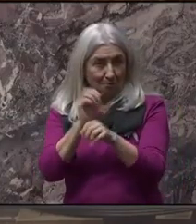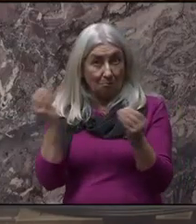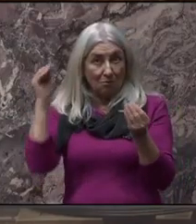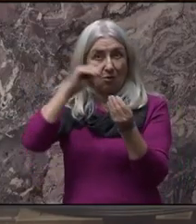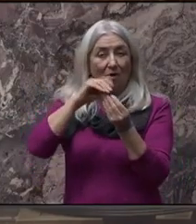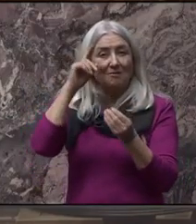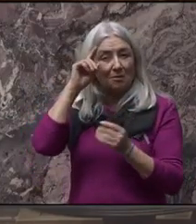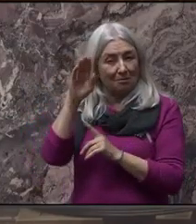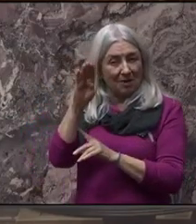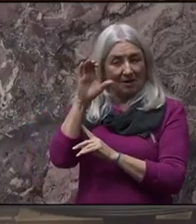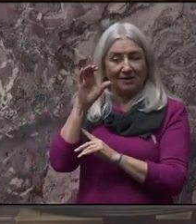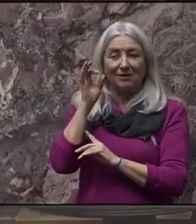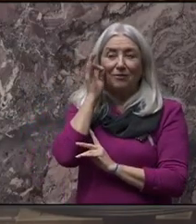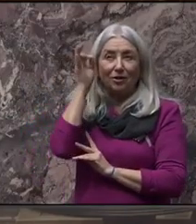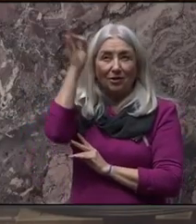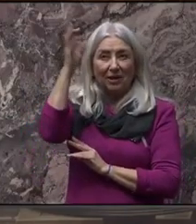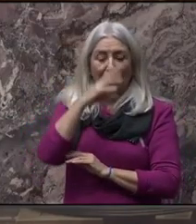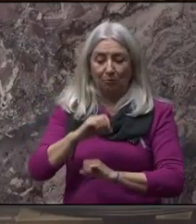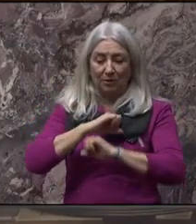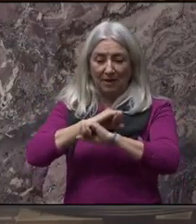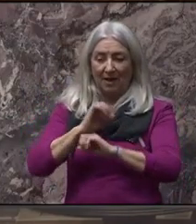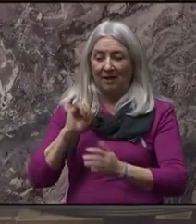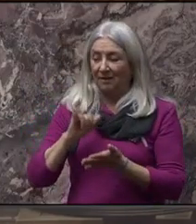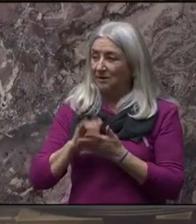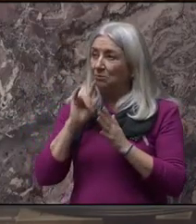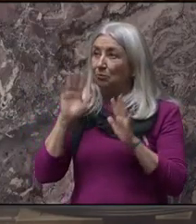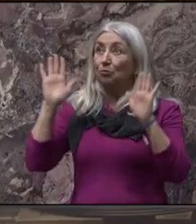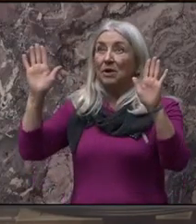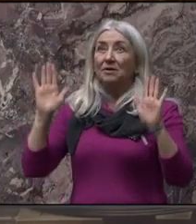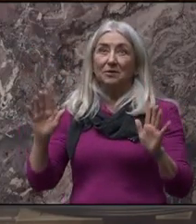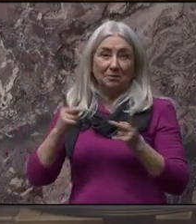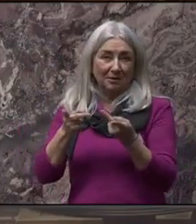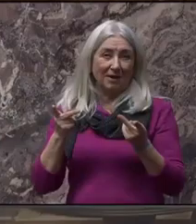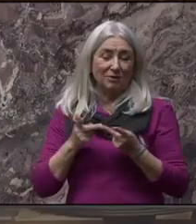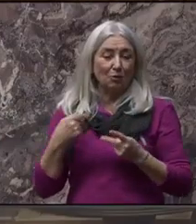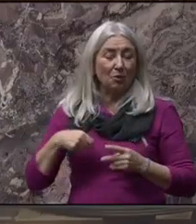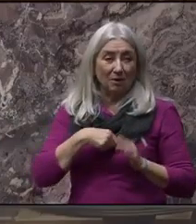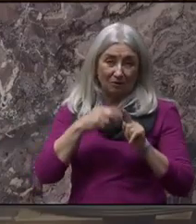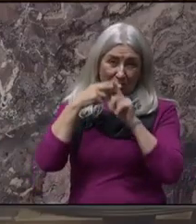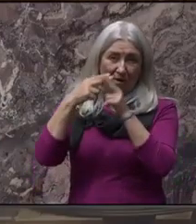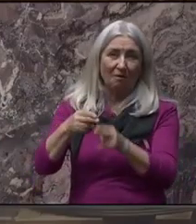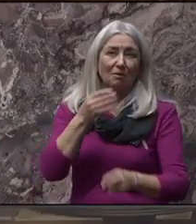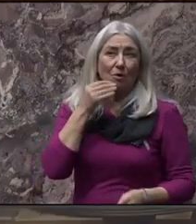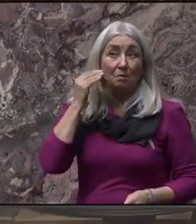future and protect this magnificent place we call home for